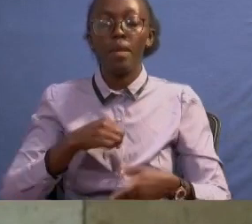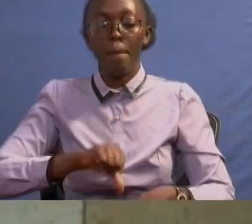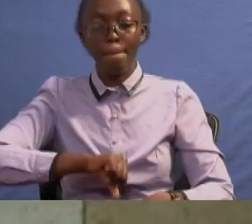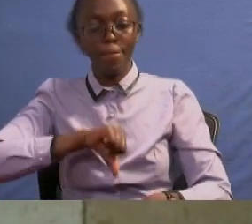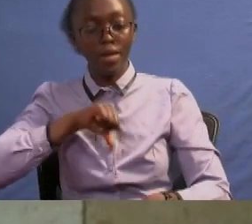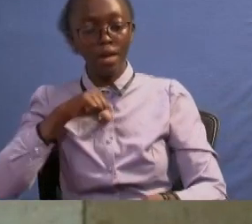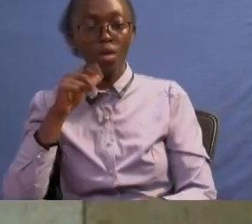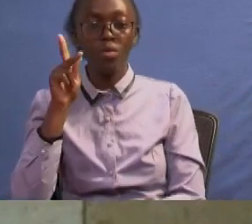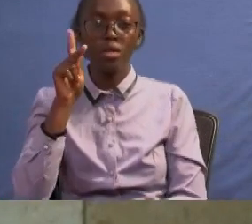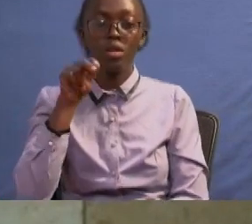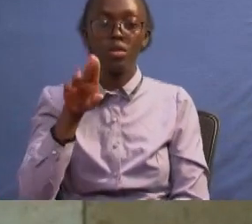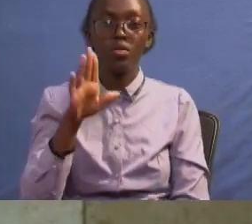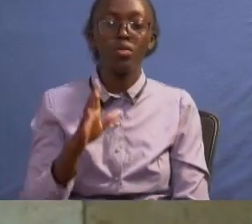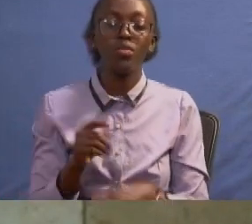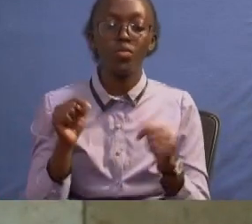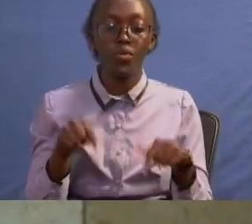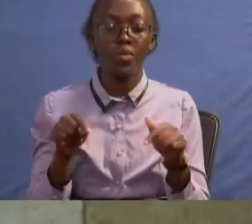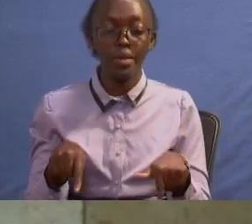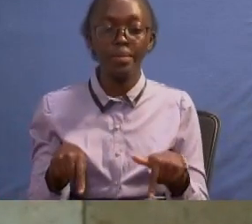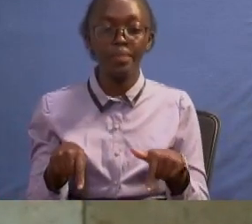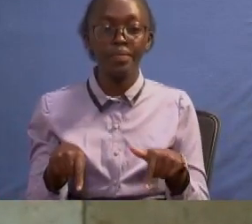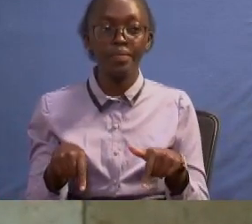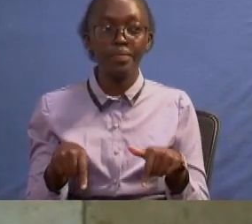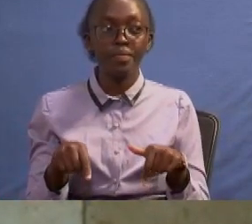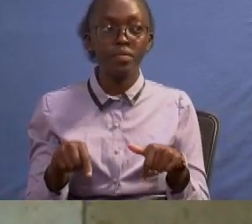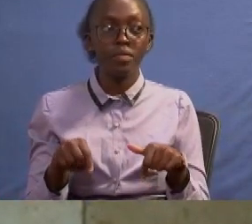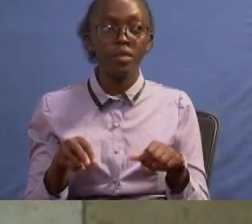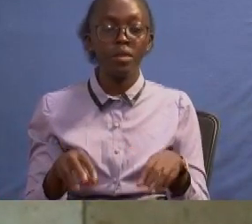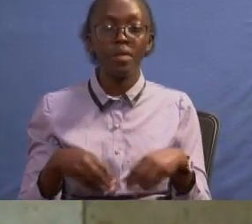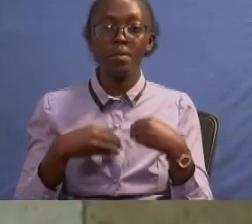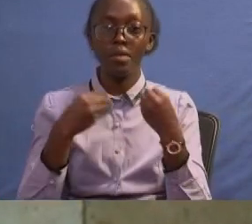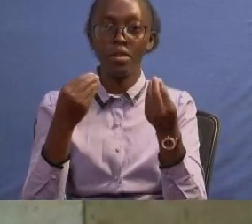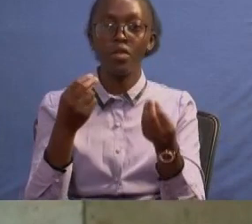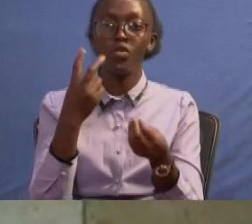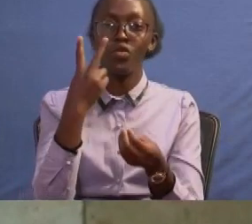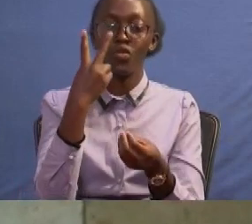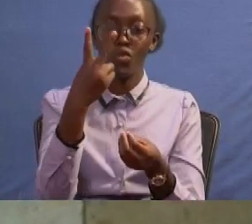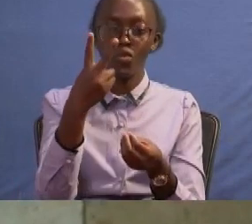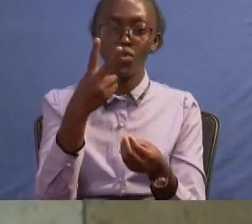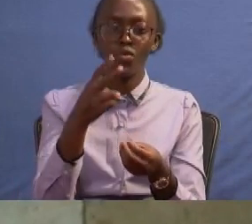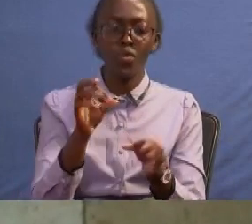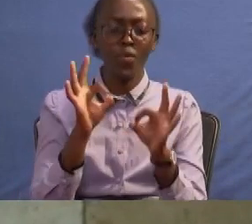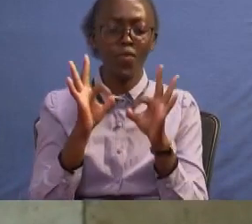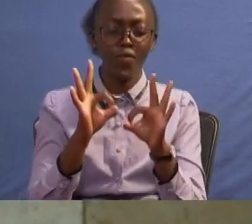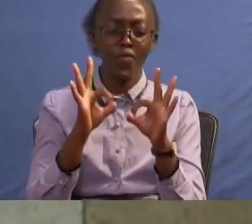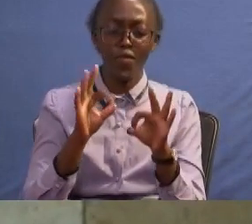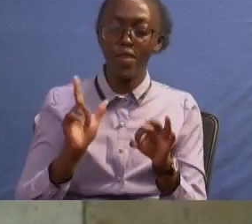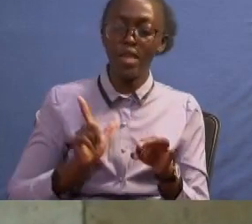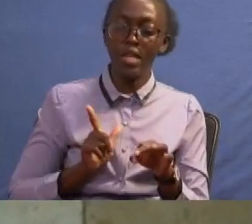today. It has produced two of the finest ladies in the country.